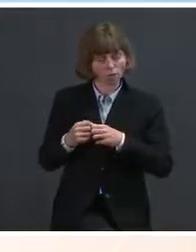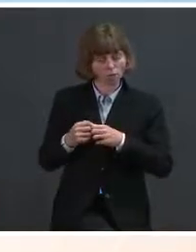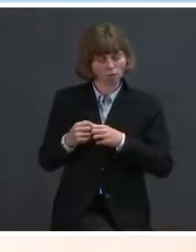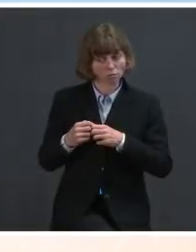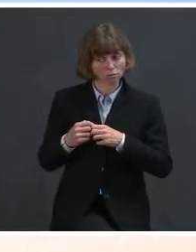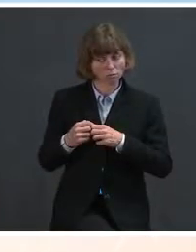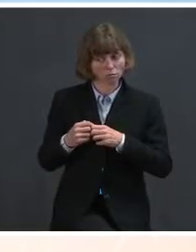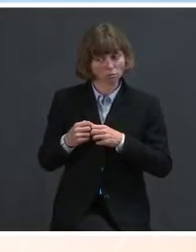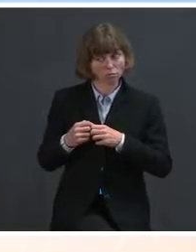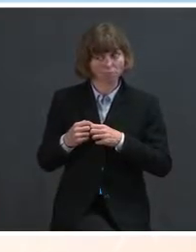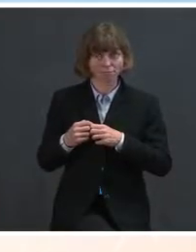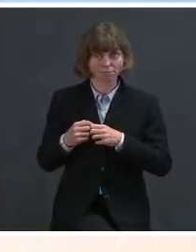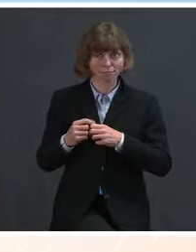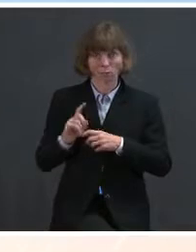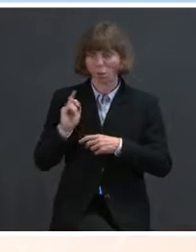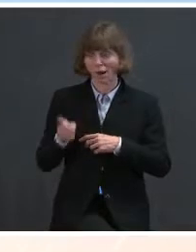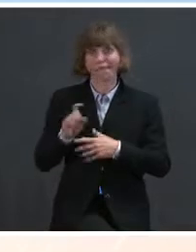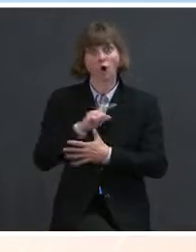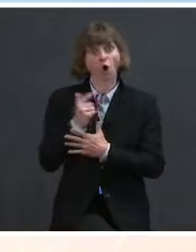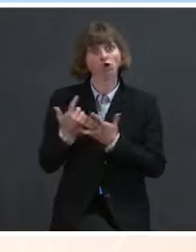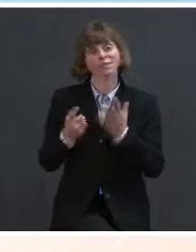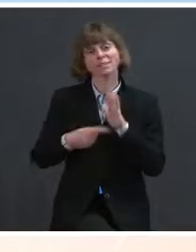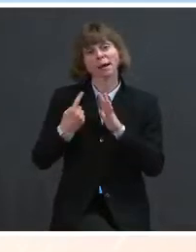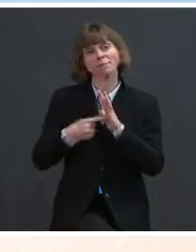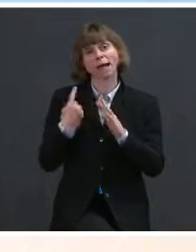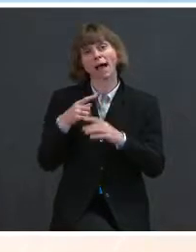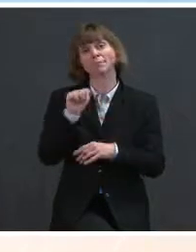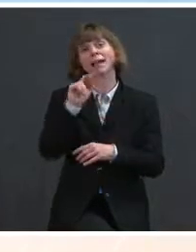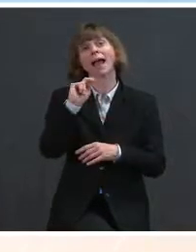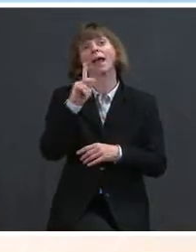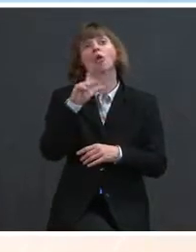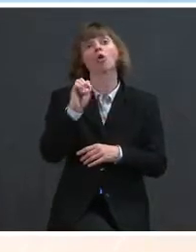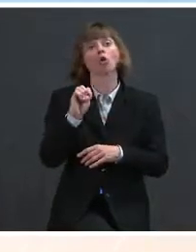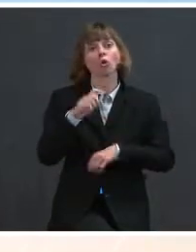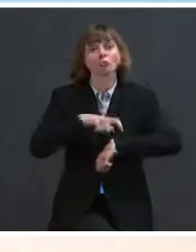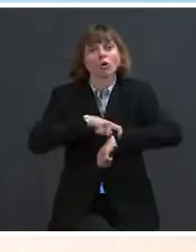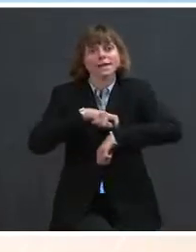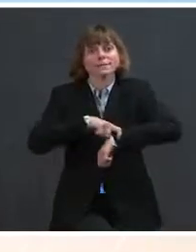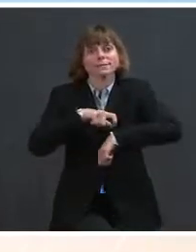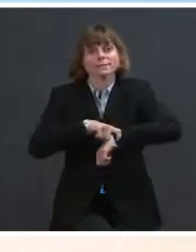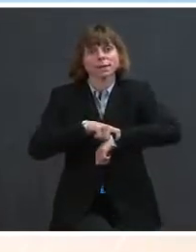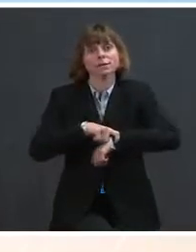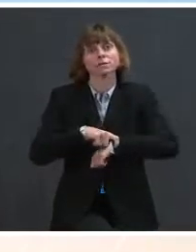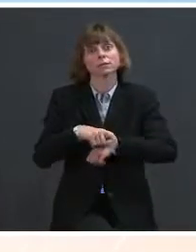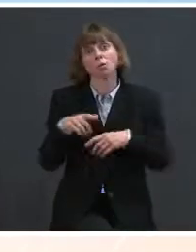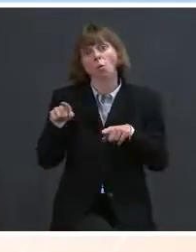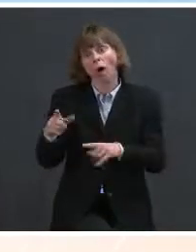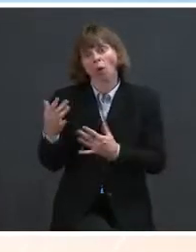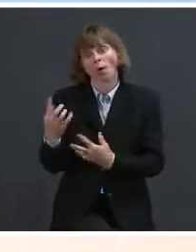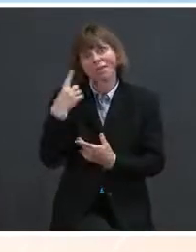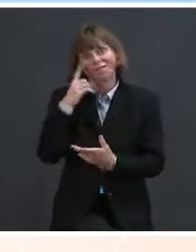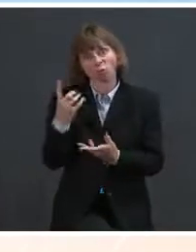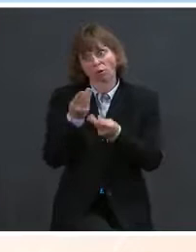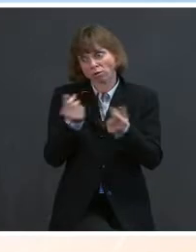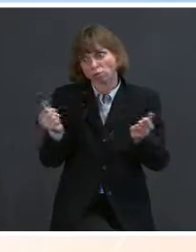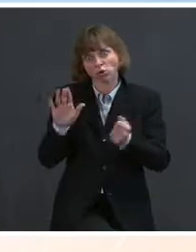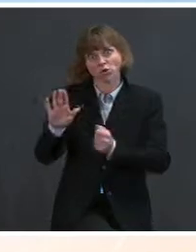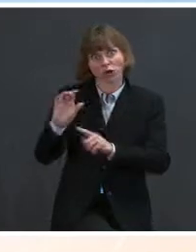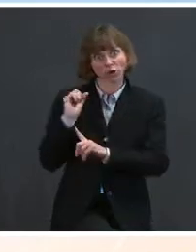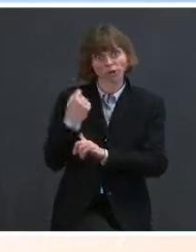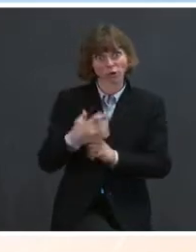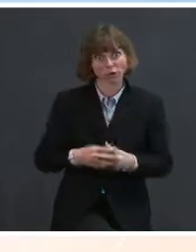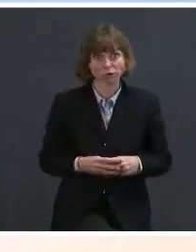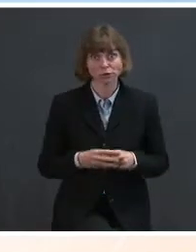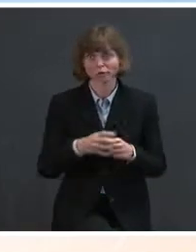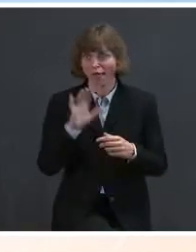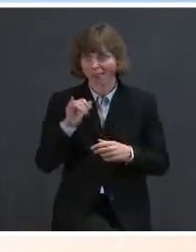again, noted sometimes ankle bracelets as they come across while they're waiting for adjudication of their cases. Those are the steps that are taken.